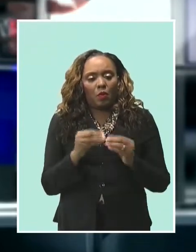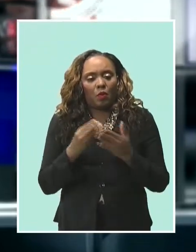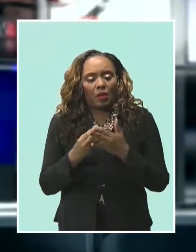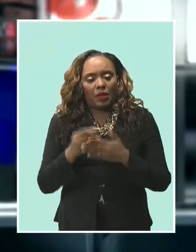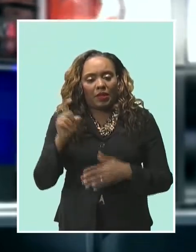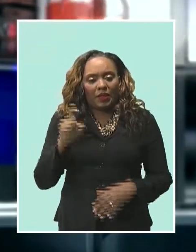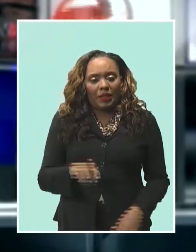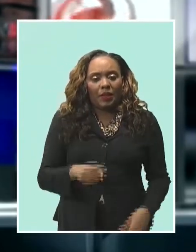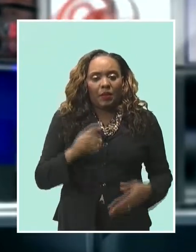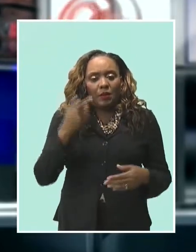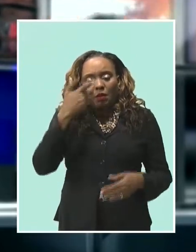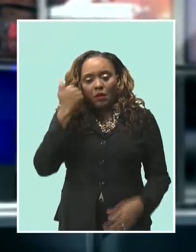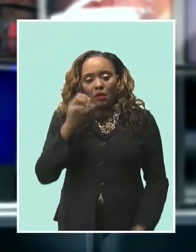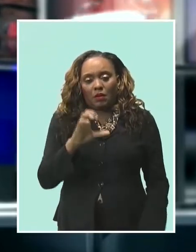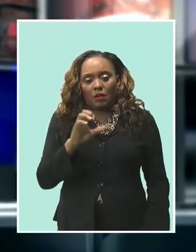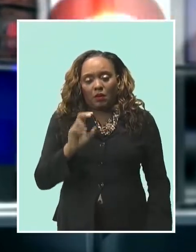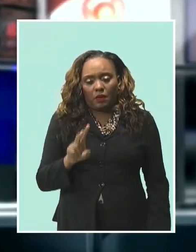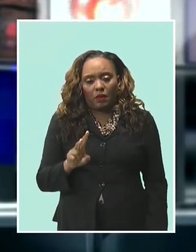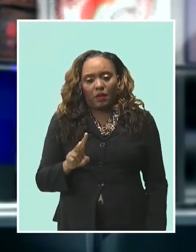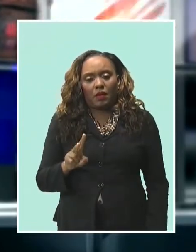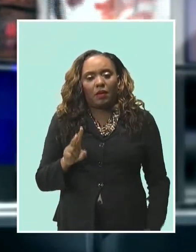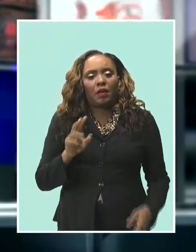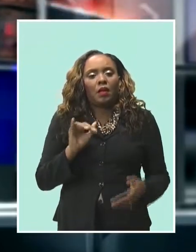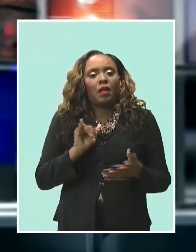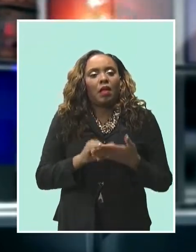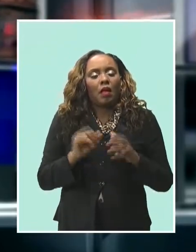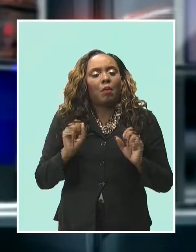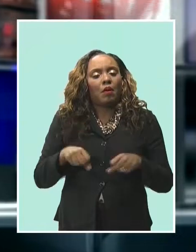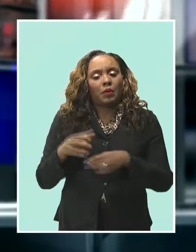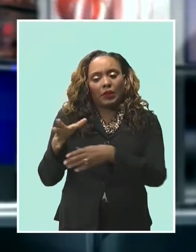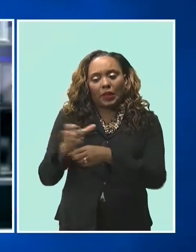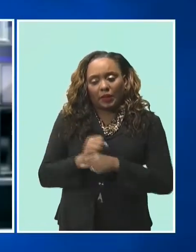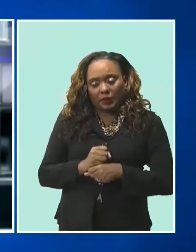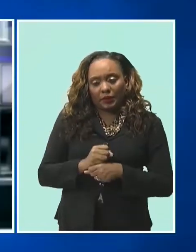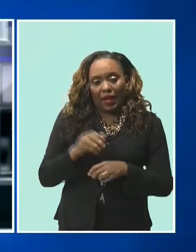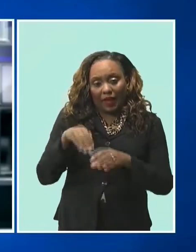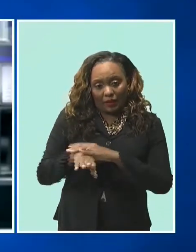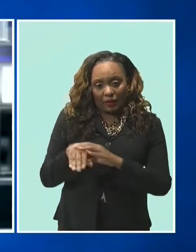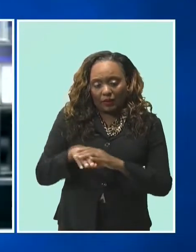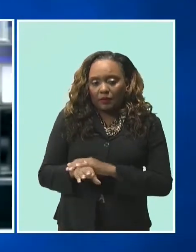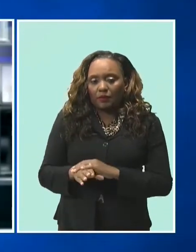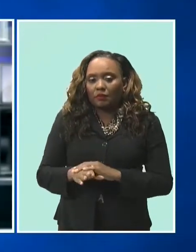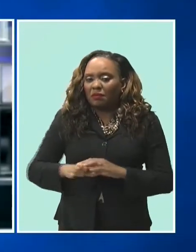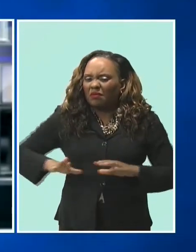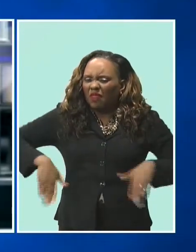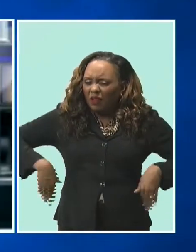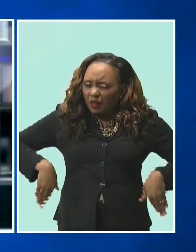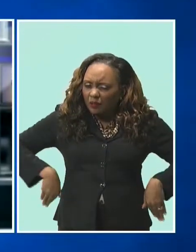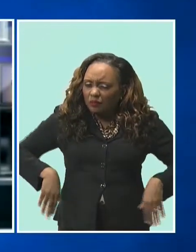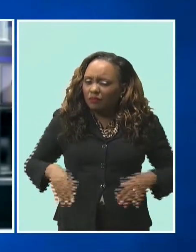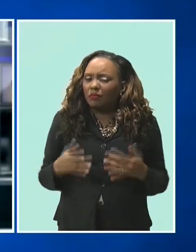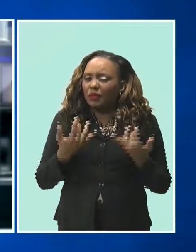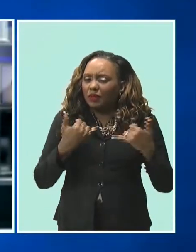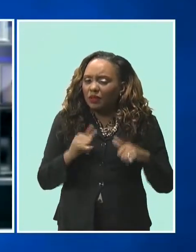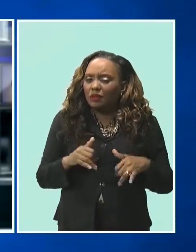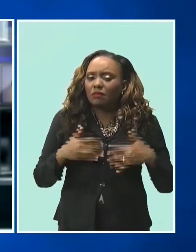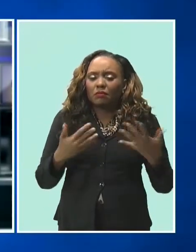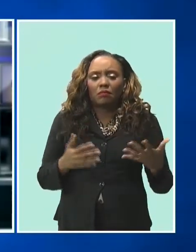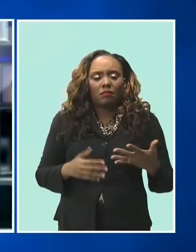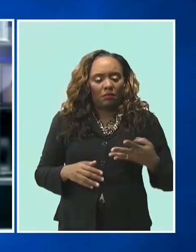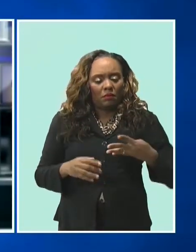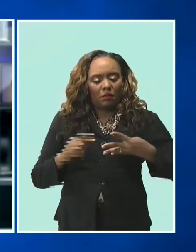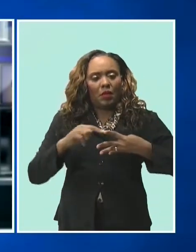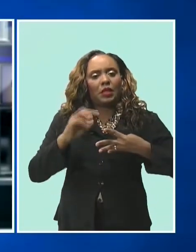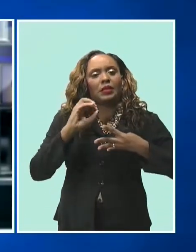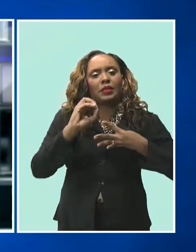finances, that those facilities will be there for Barbados to access. So we haven't got to that part yet. We're still in the zero